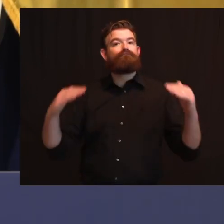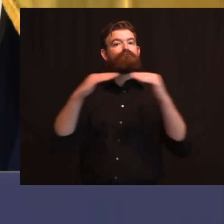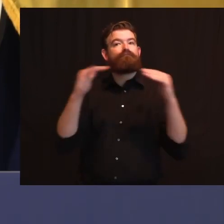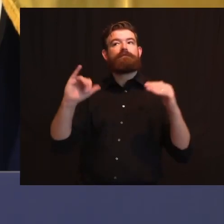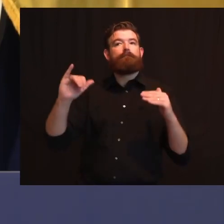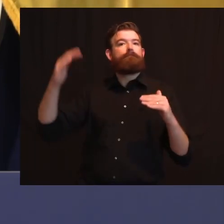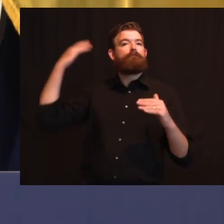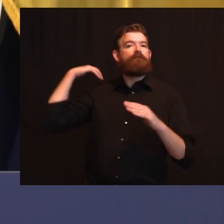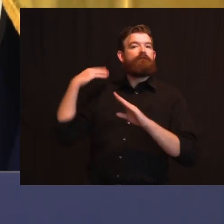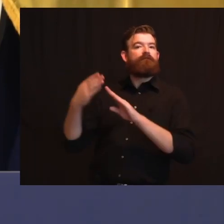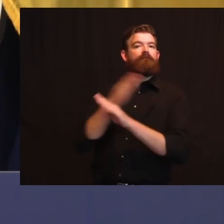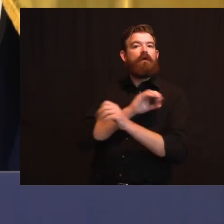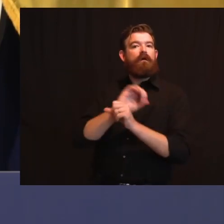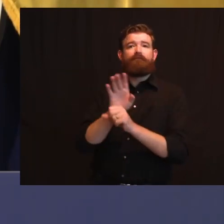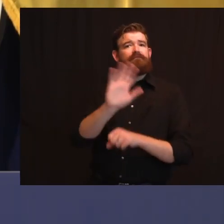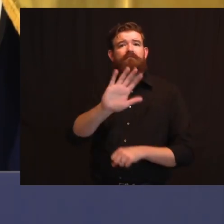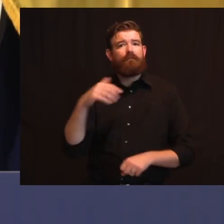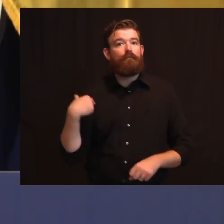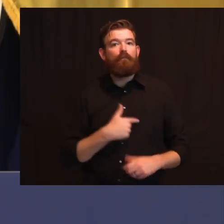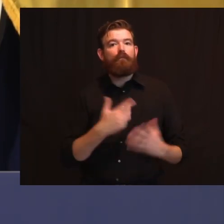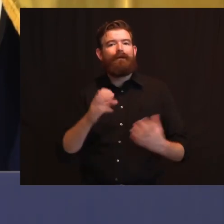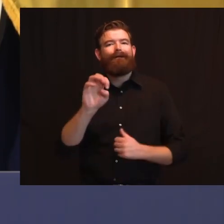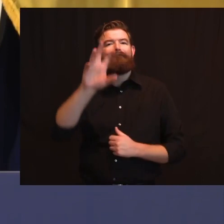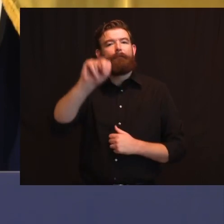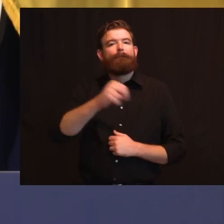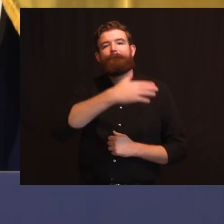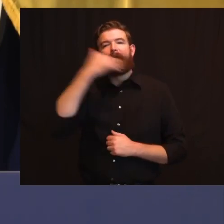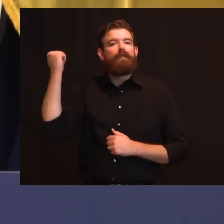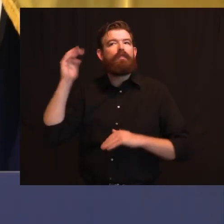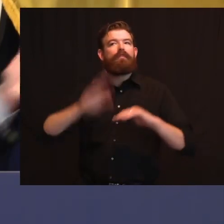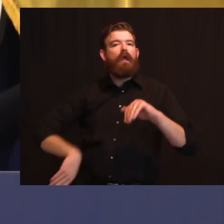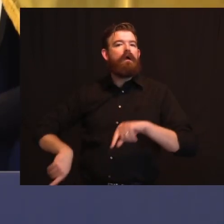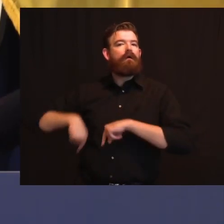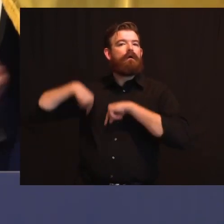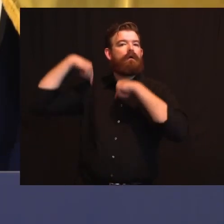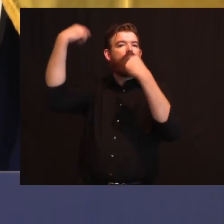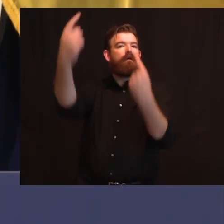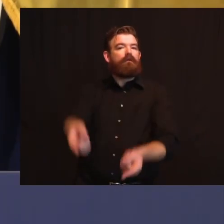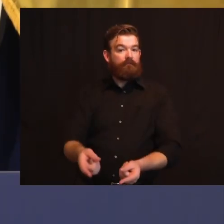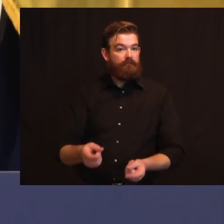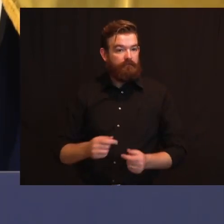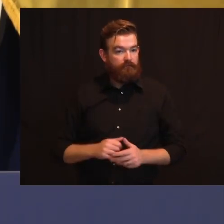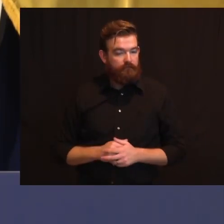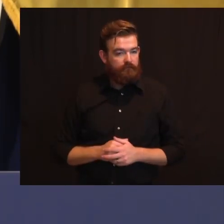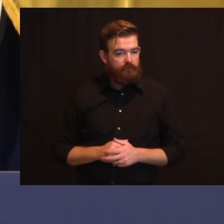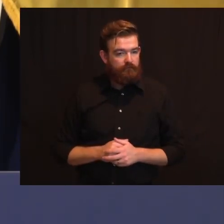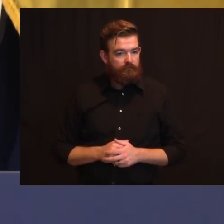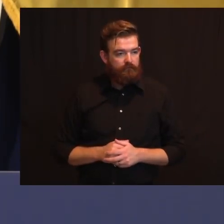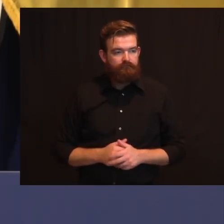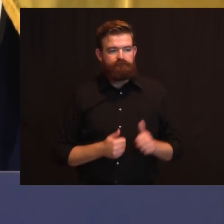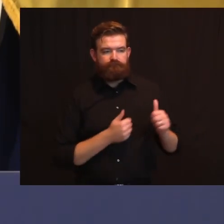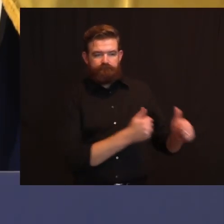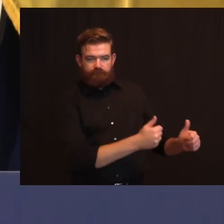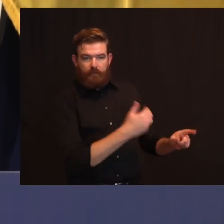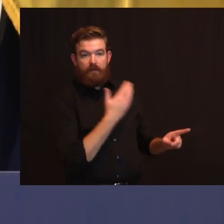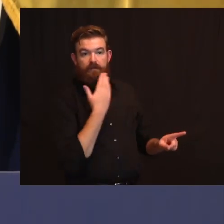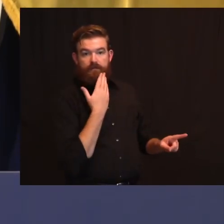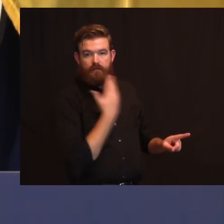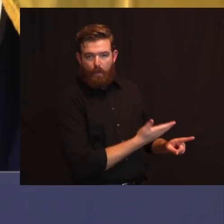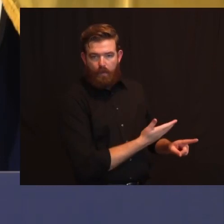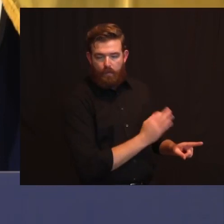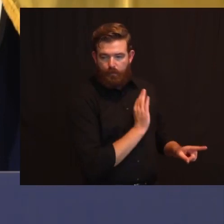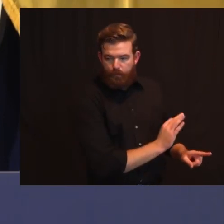national comparison of best practices, not just back to where we were. So for all the above, thank you. My guess is you may get a question or two